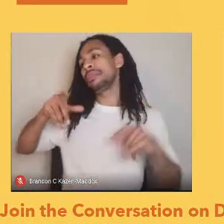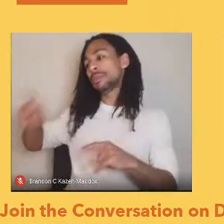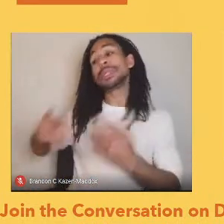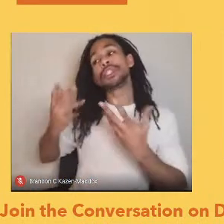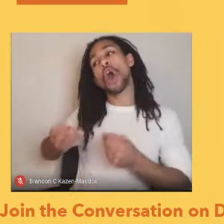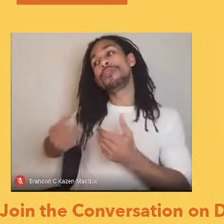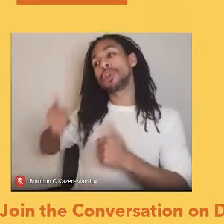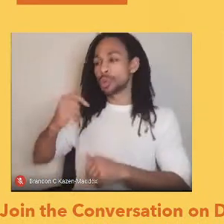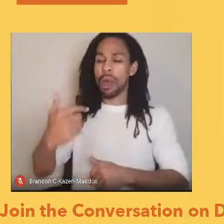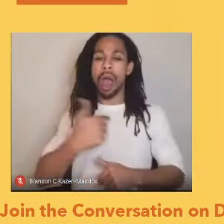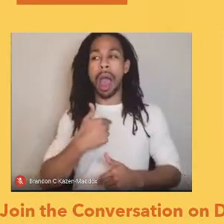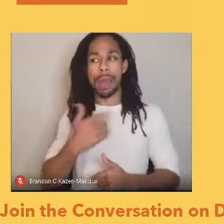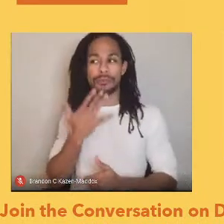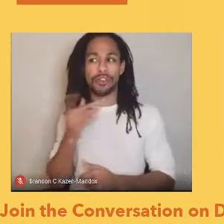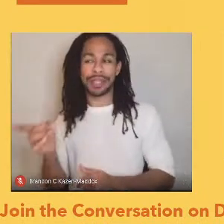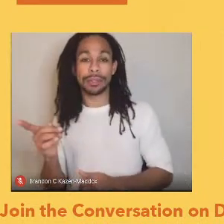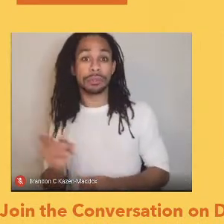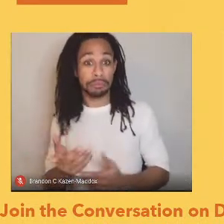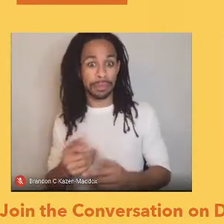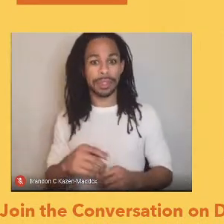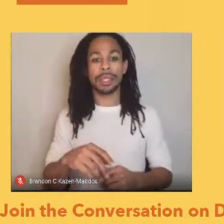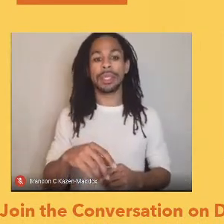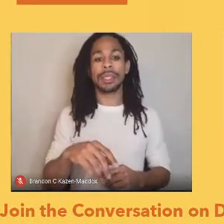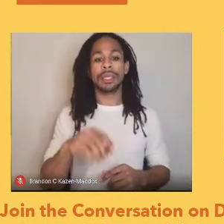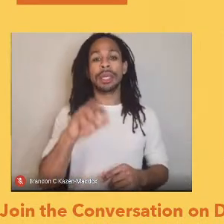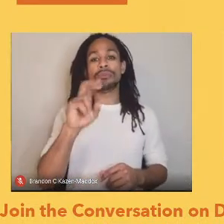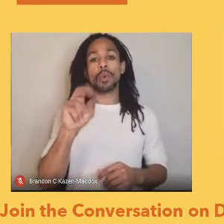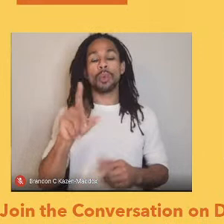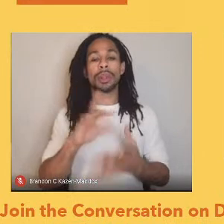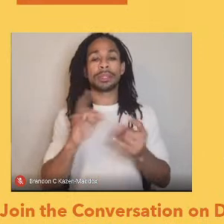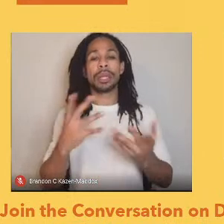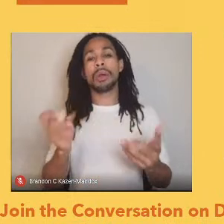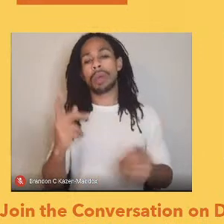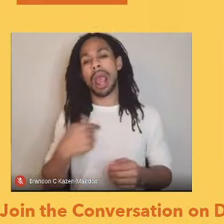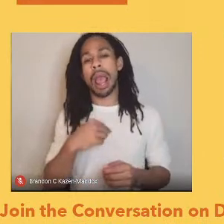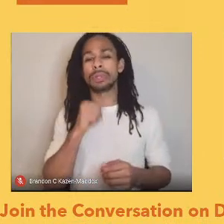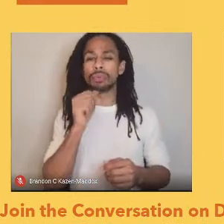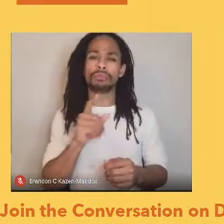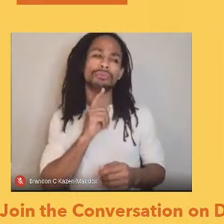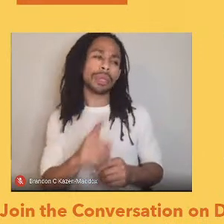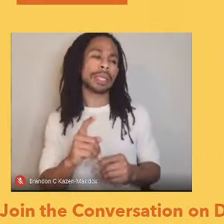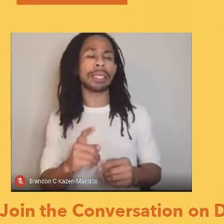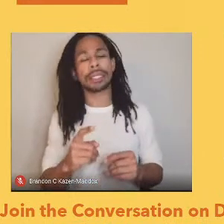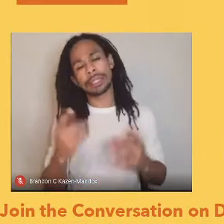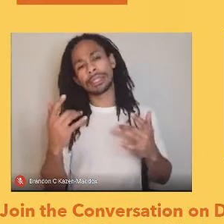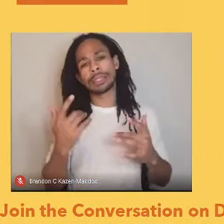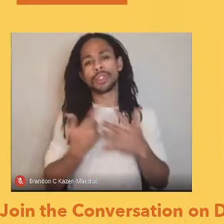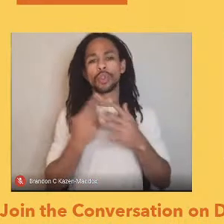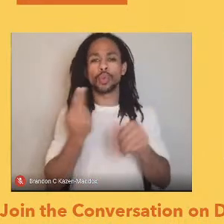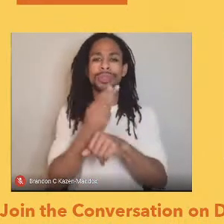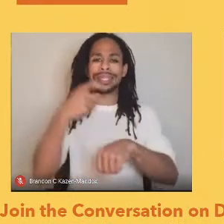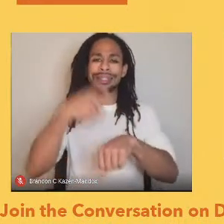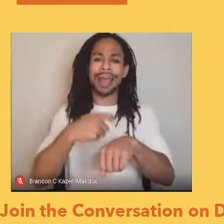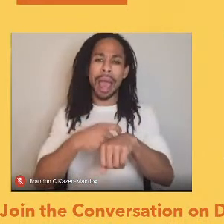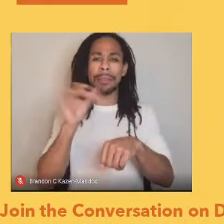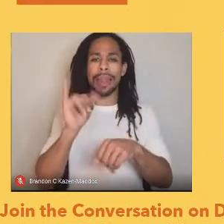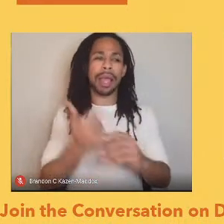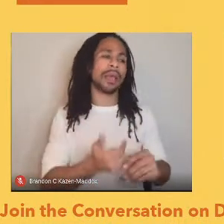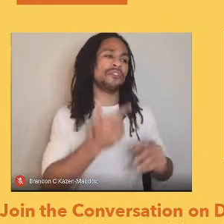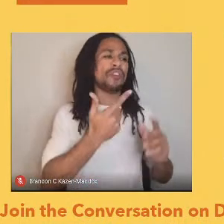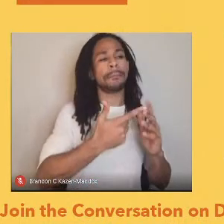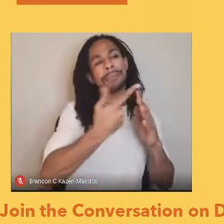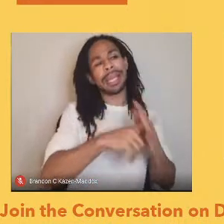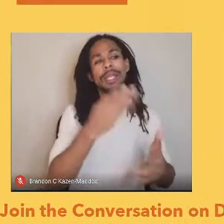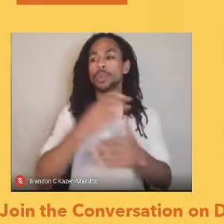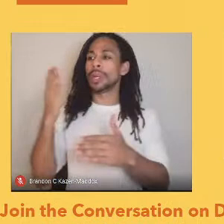So I'm not really a linear composer where I say, okay, here's my scene. I'm going to start from this part, from the beginning, then to the middle, then to the end.